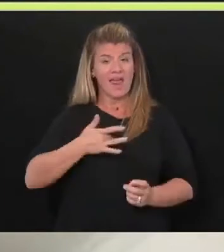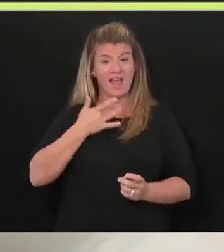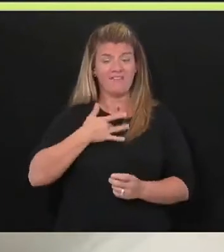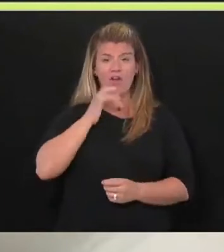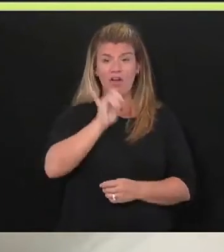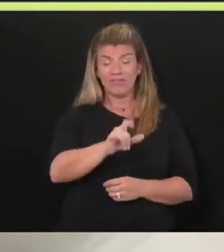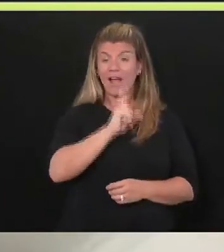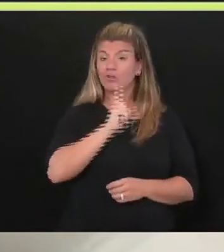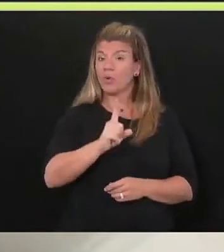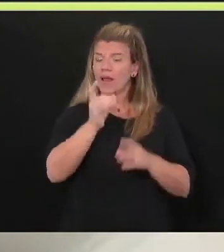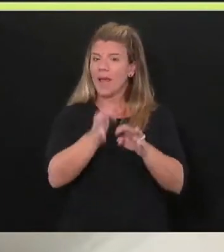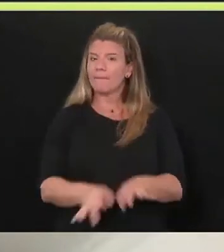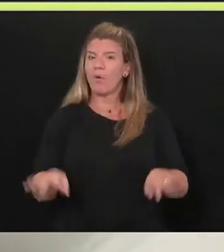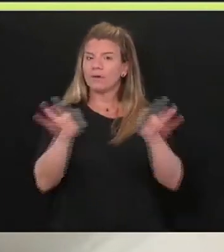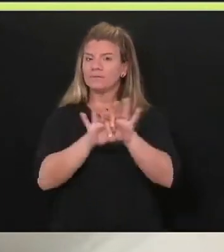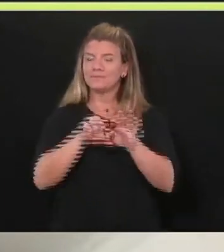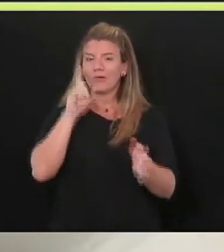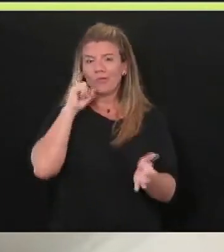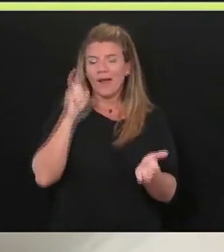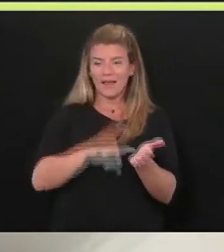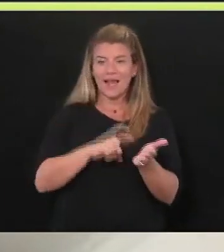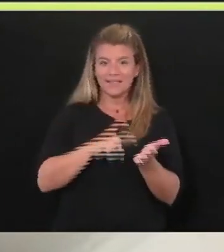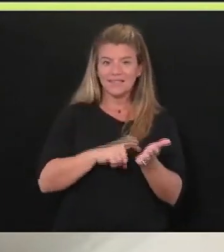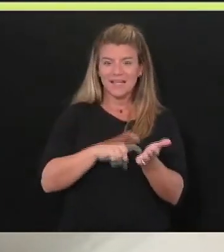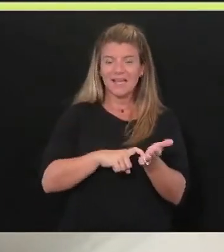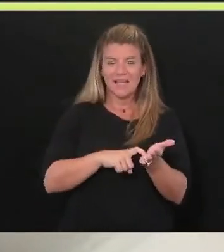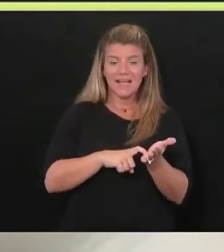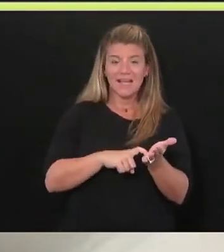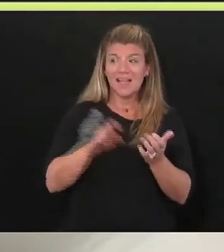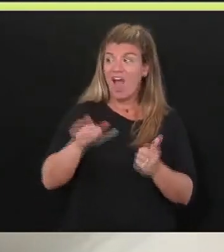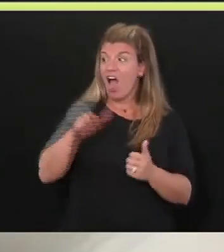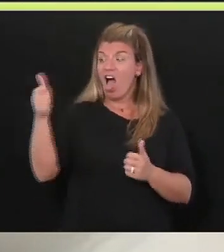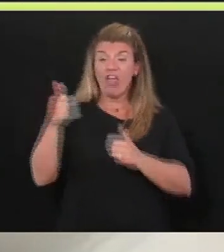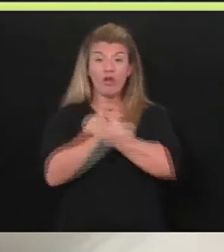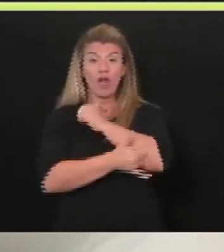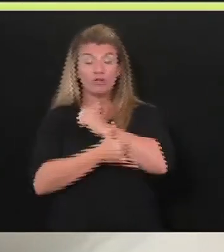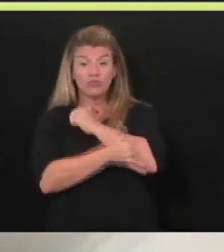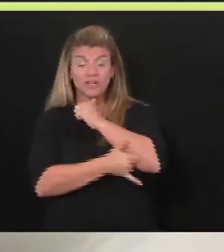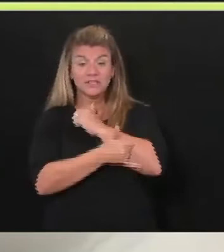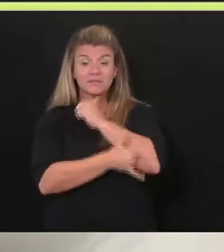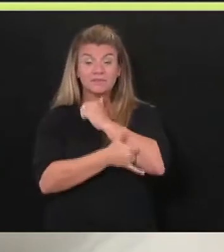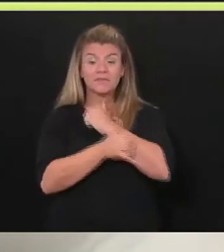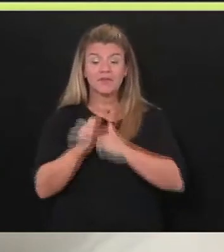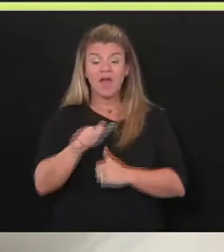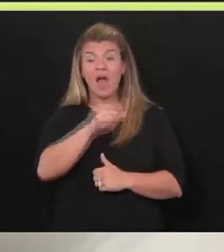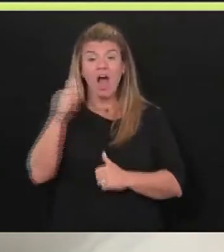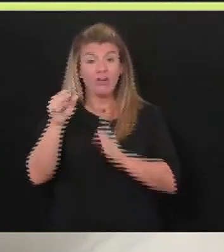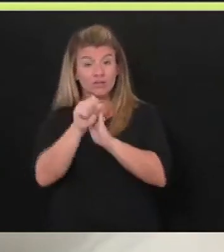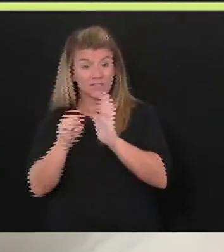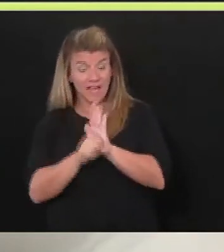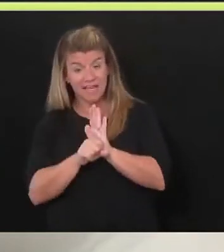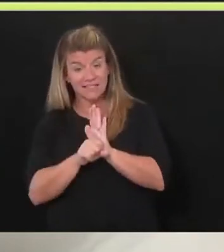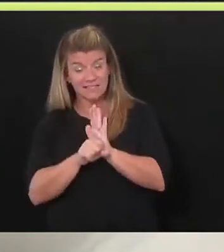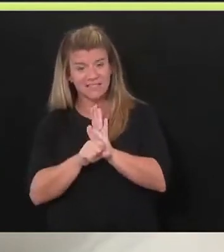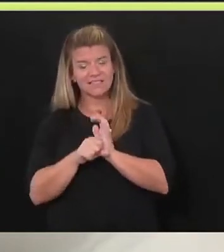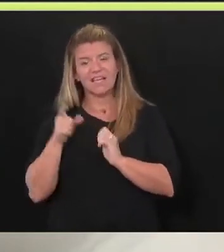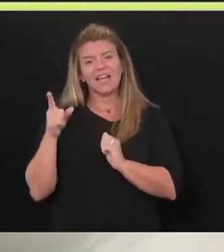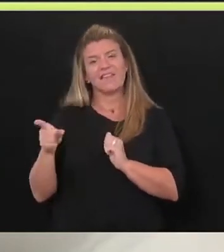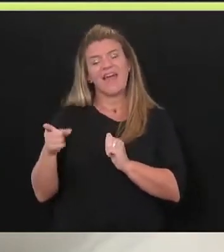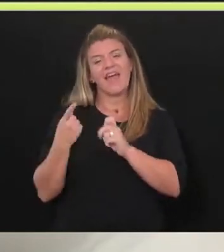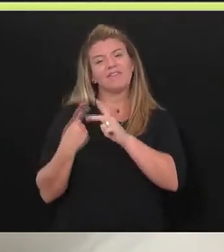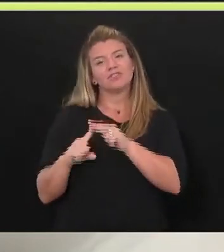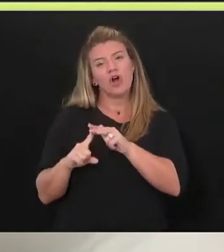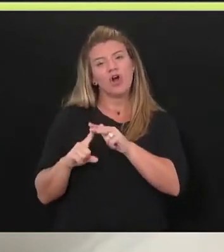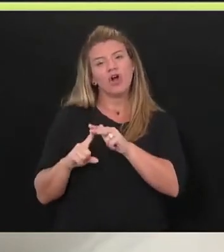really important to recognize that in other countries and in other states that have started to